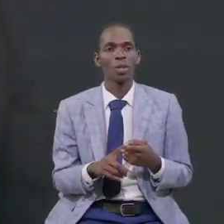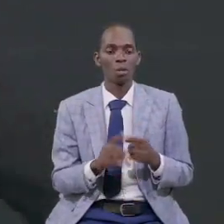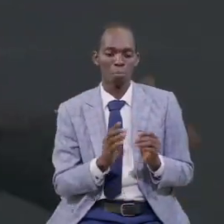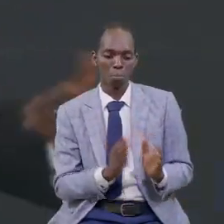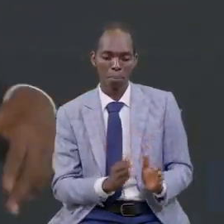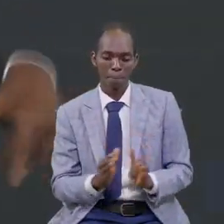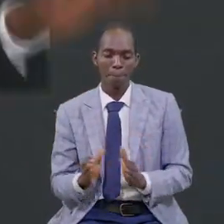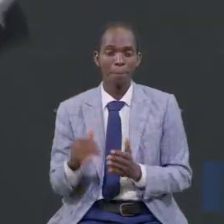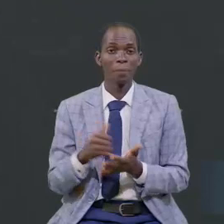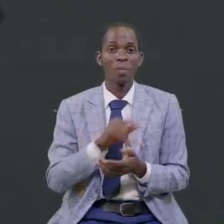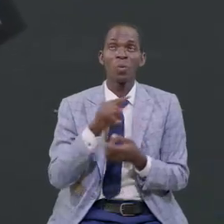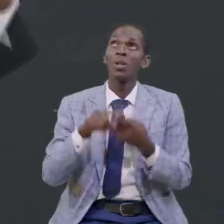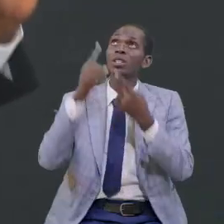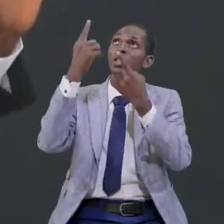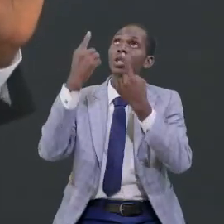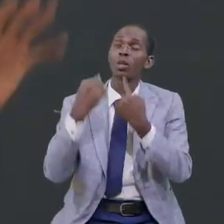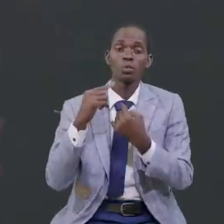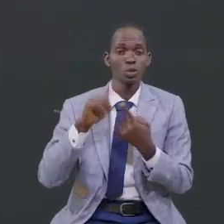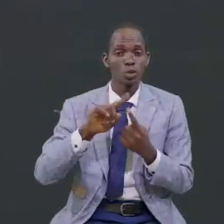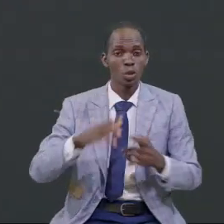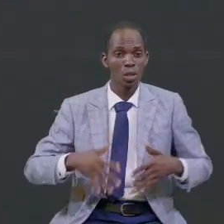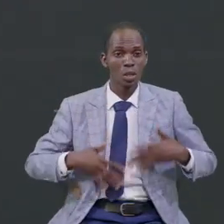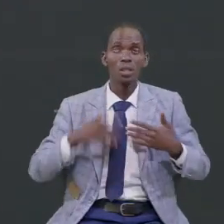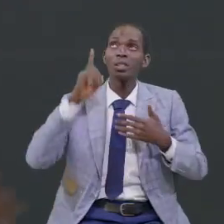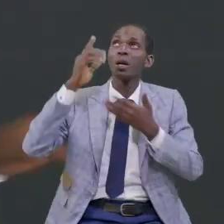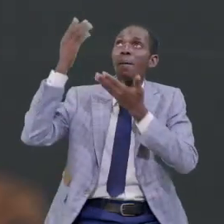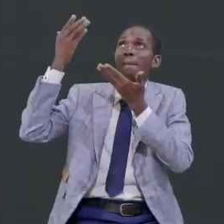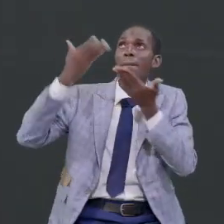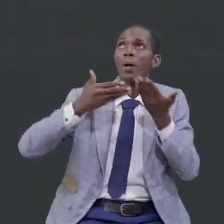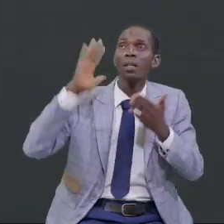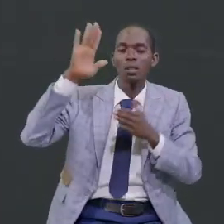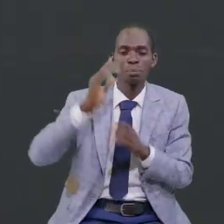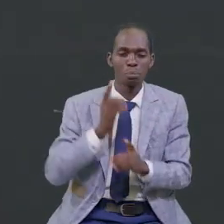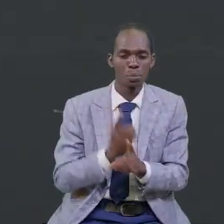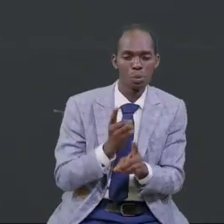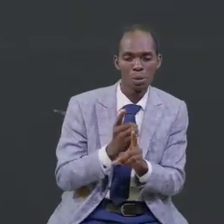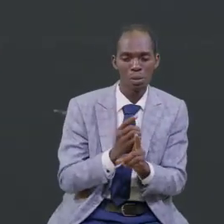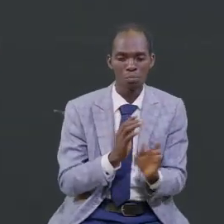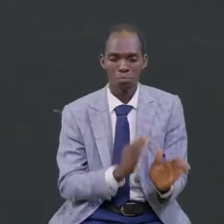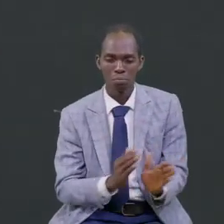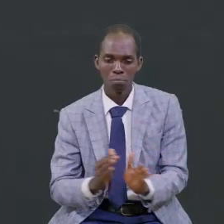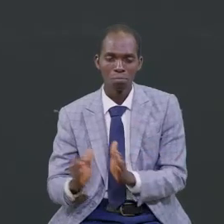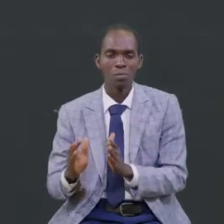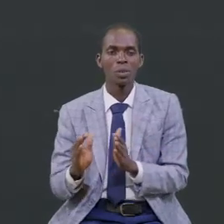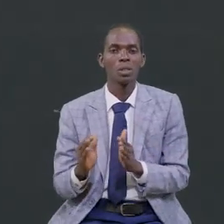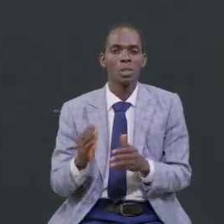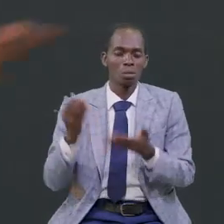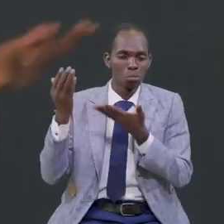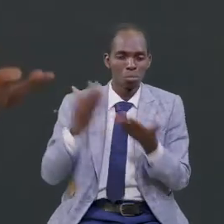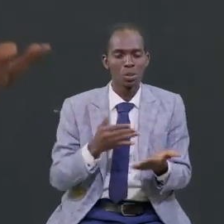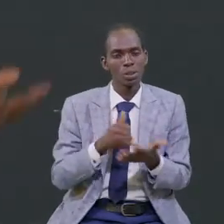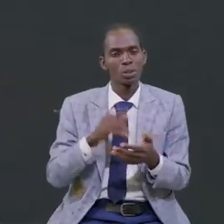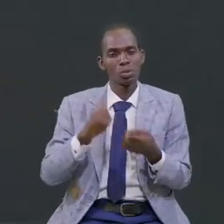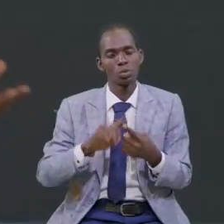life, it takes disorderliness away. And it brings order into your life.